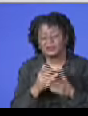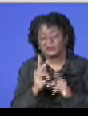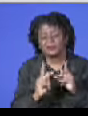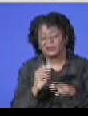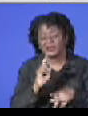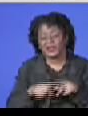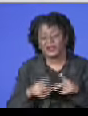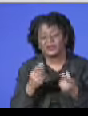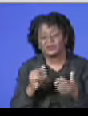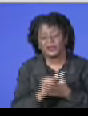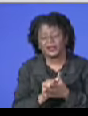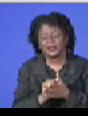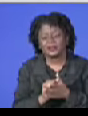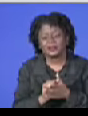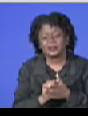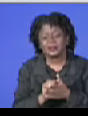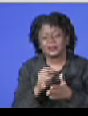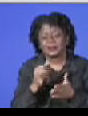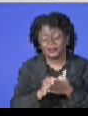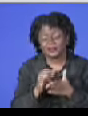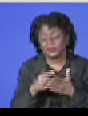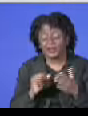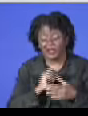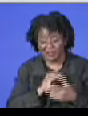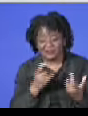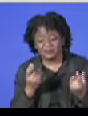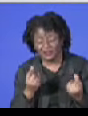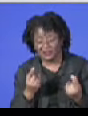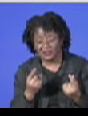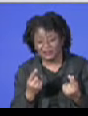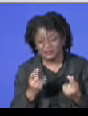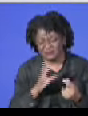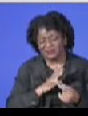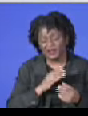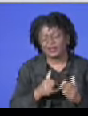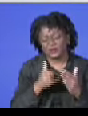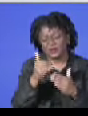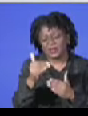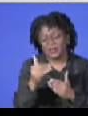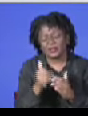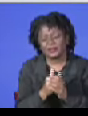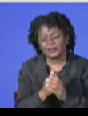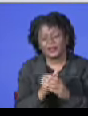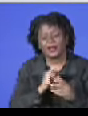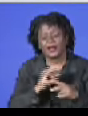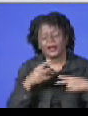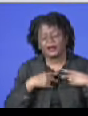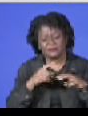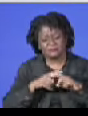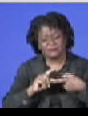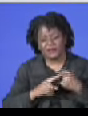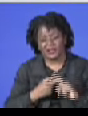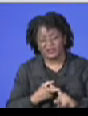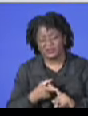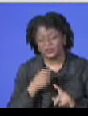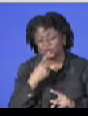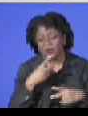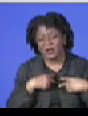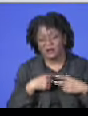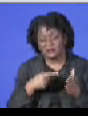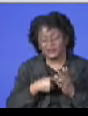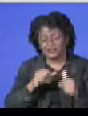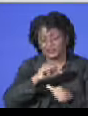done. Say, look, fine, go ahead. But as you know, I have friends who have this